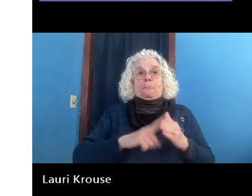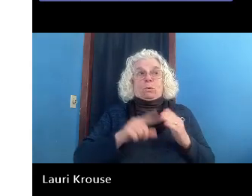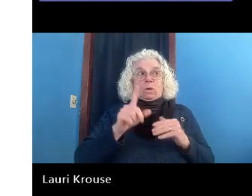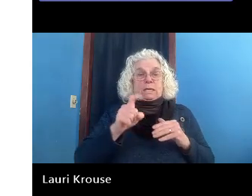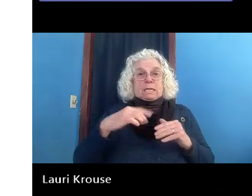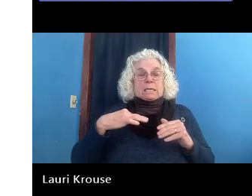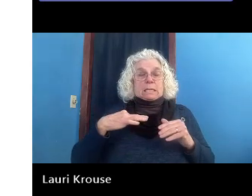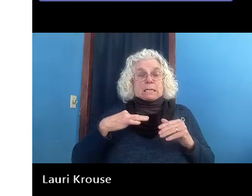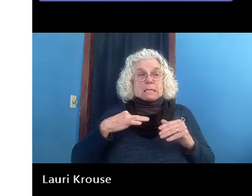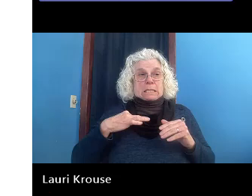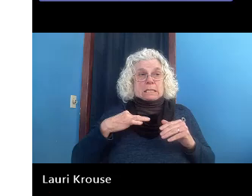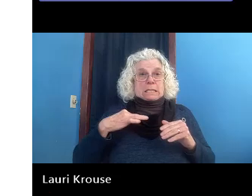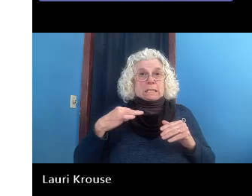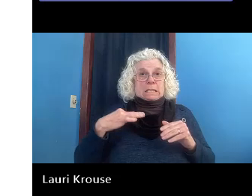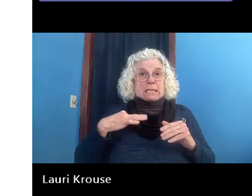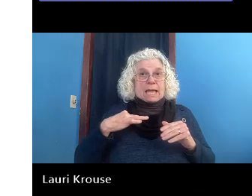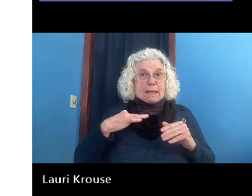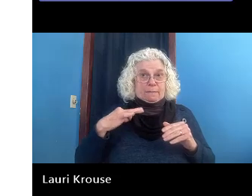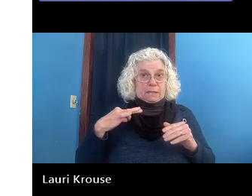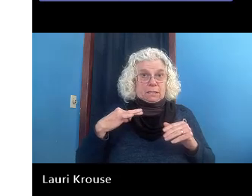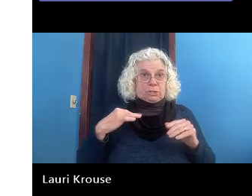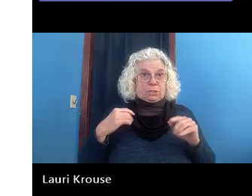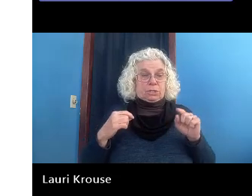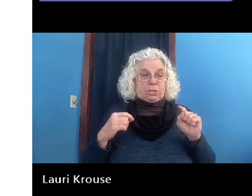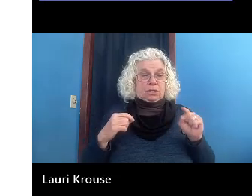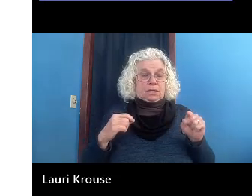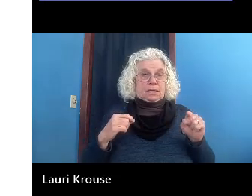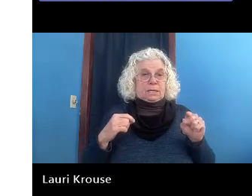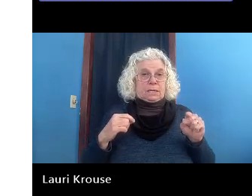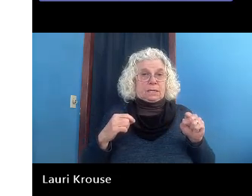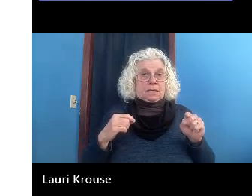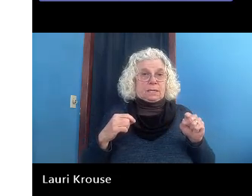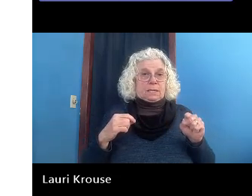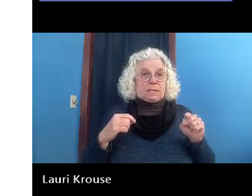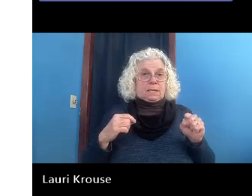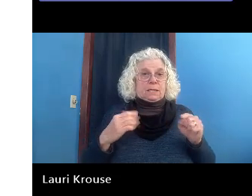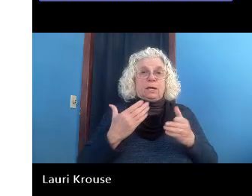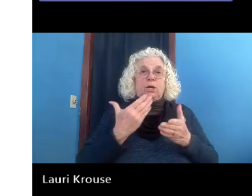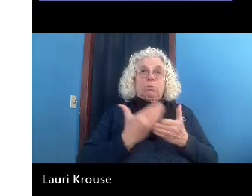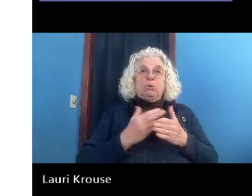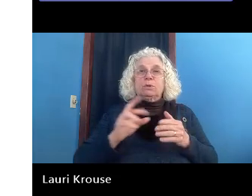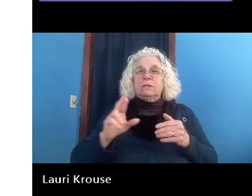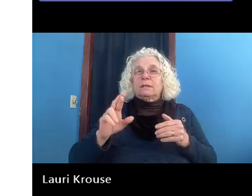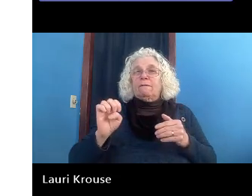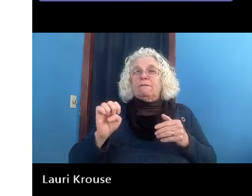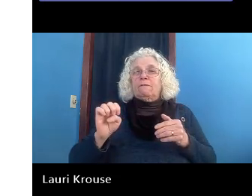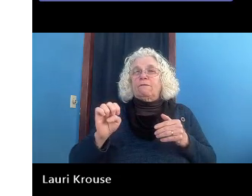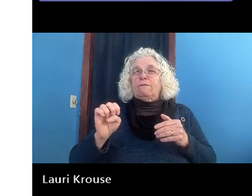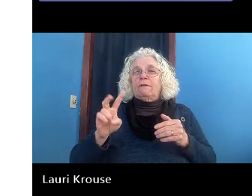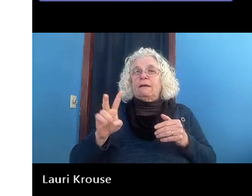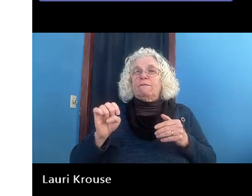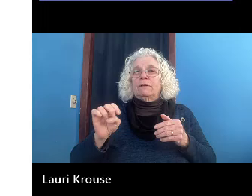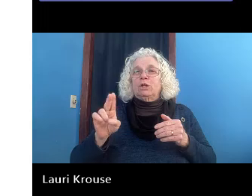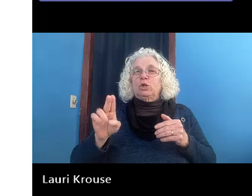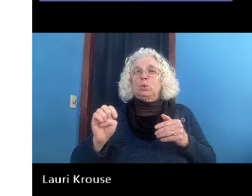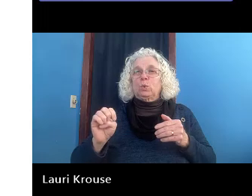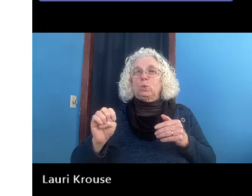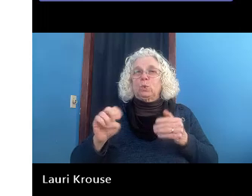application at times would be just, in terms of, proof of revenue, that you meet that 5,000